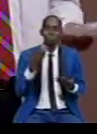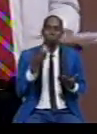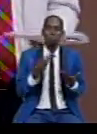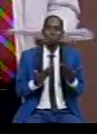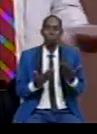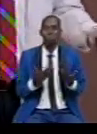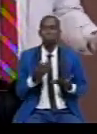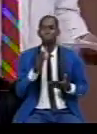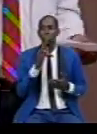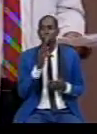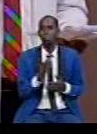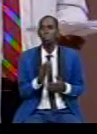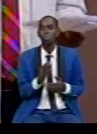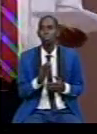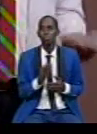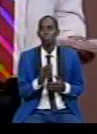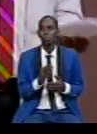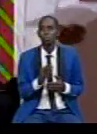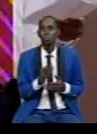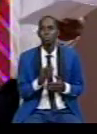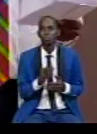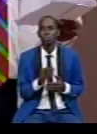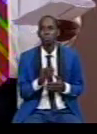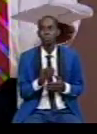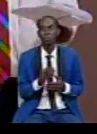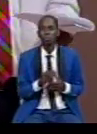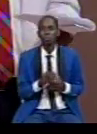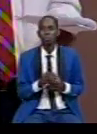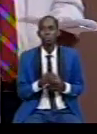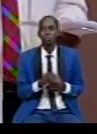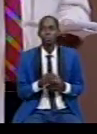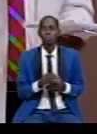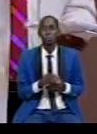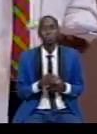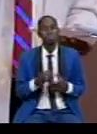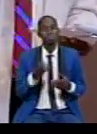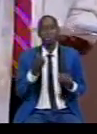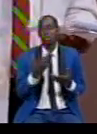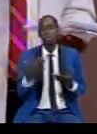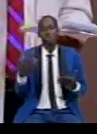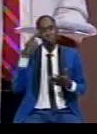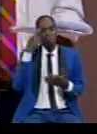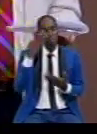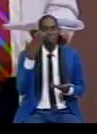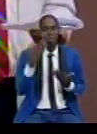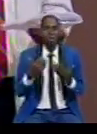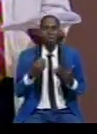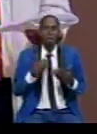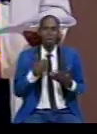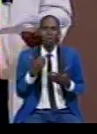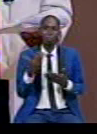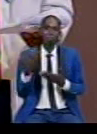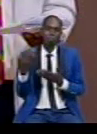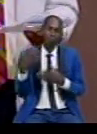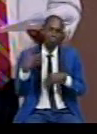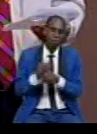inability to move the limbs and loss of muscle tone, probably suffered an hemorrhagic